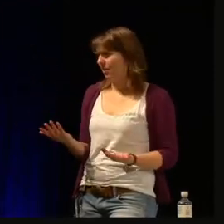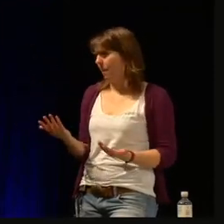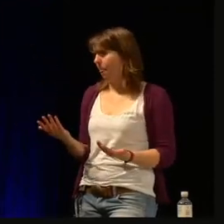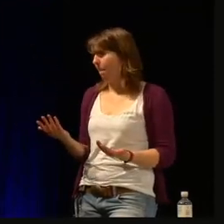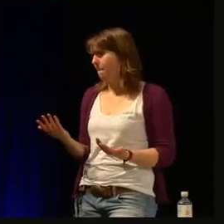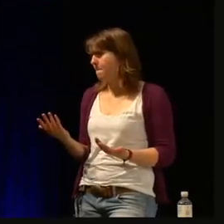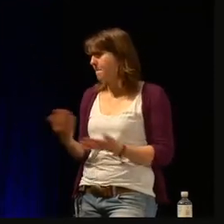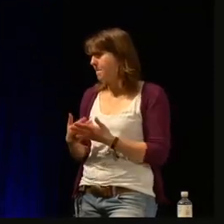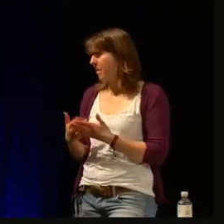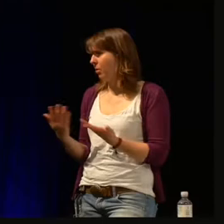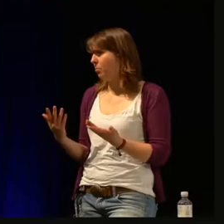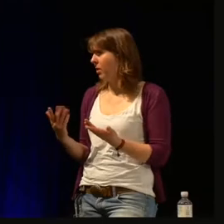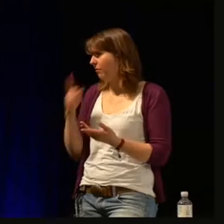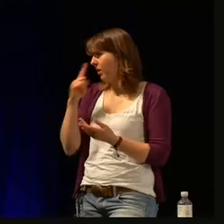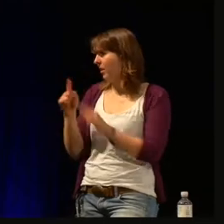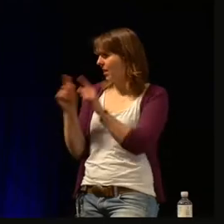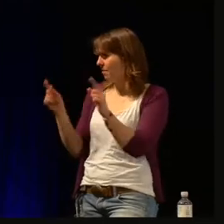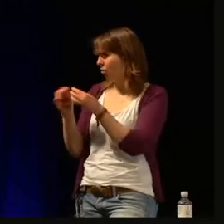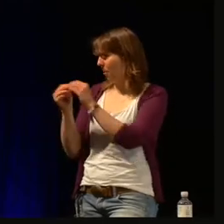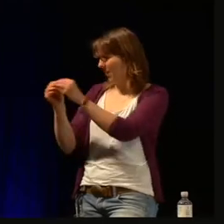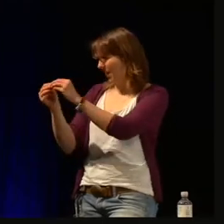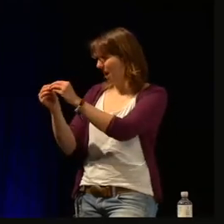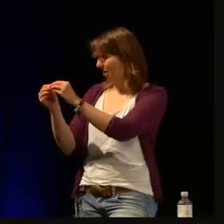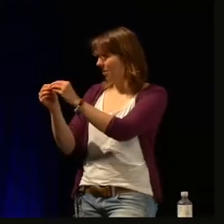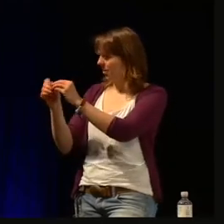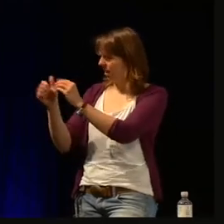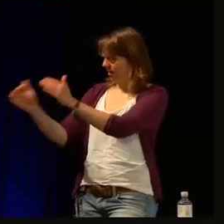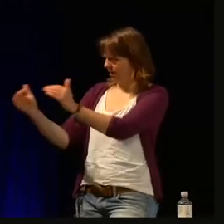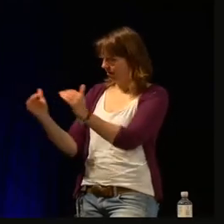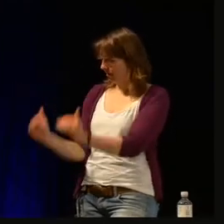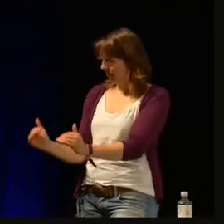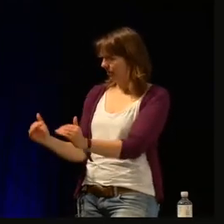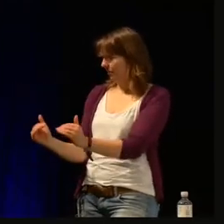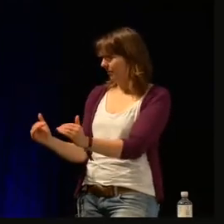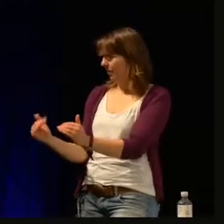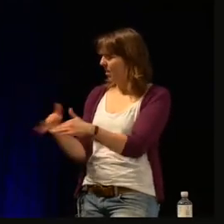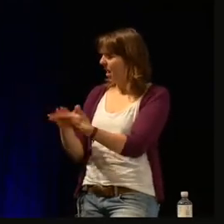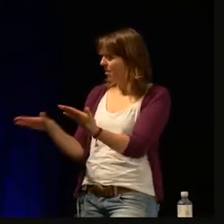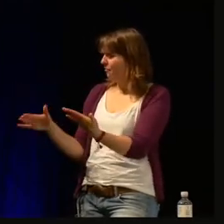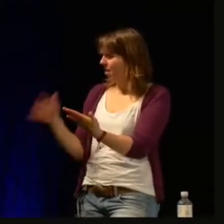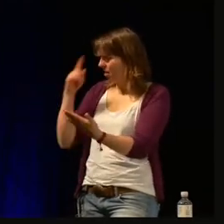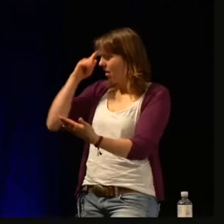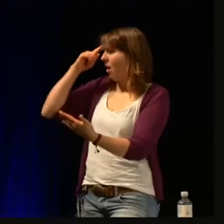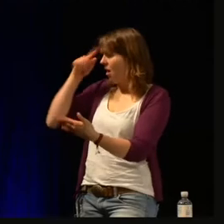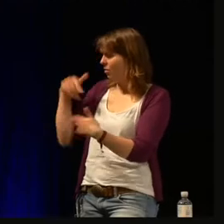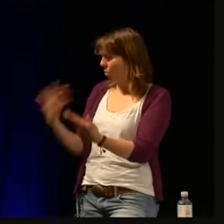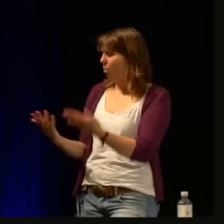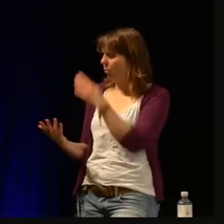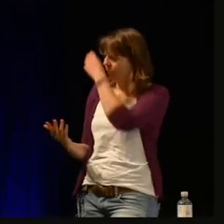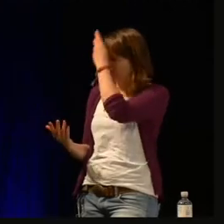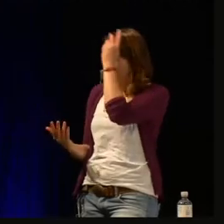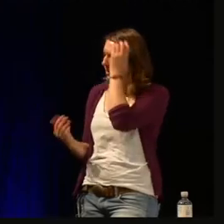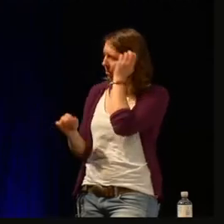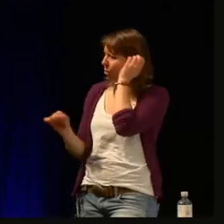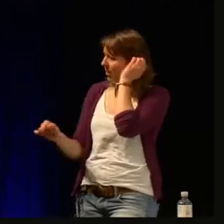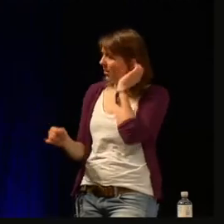this is a highly complex topic, and I'm looking for ways of this complex topic